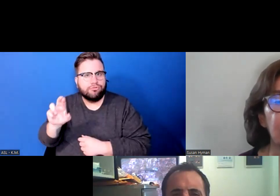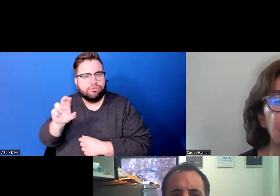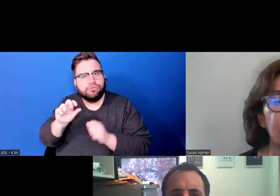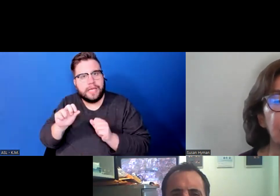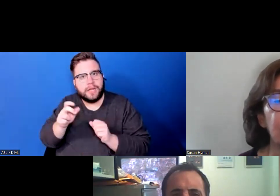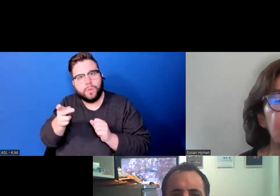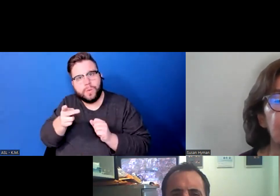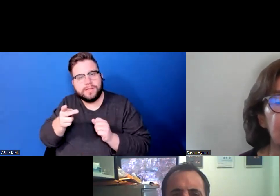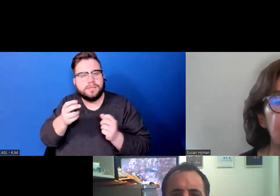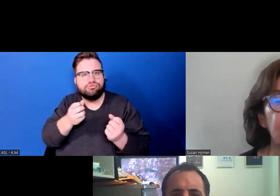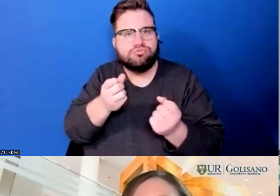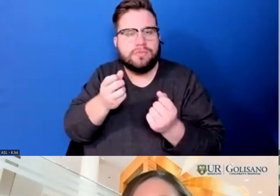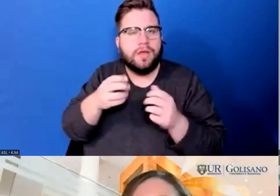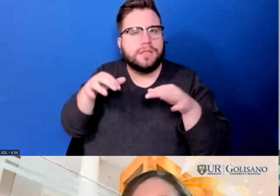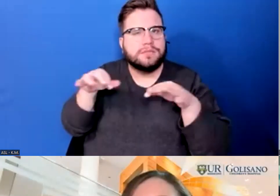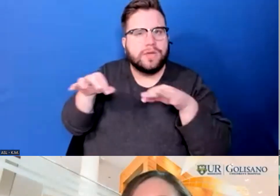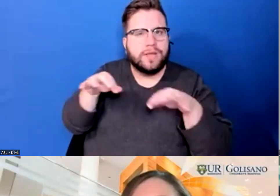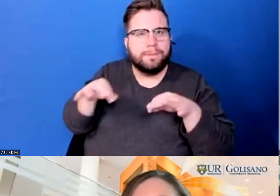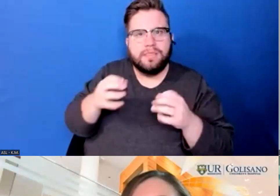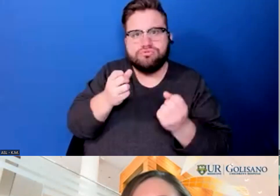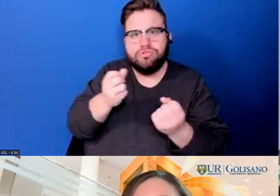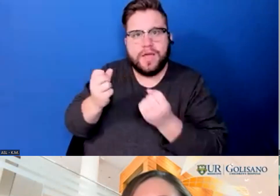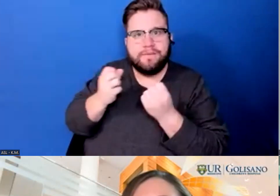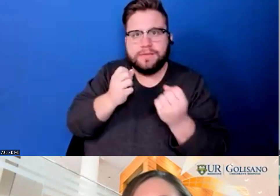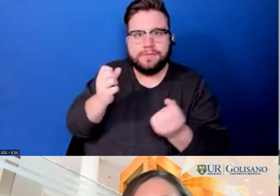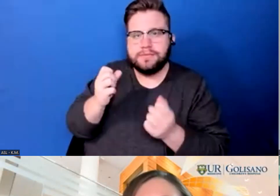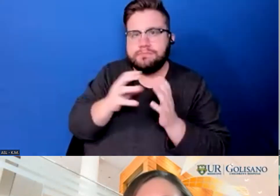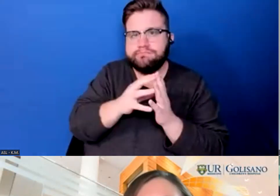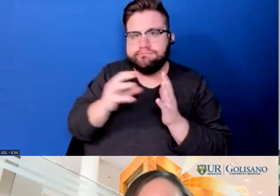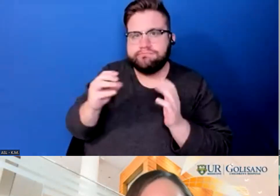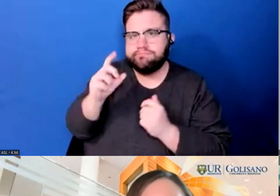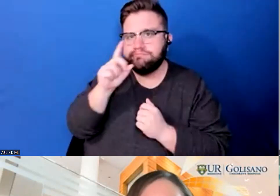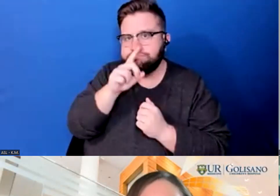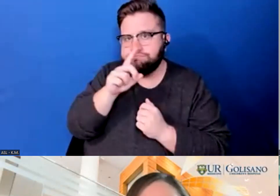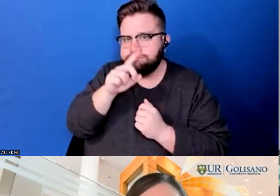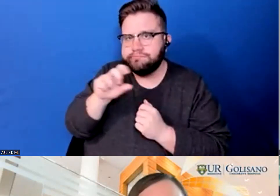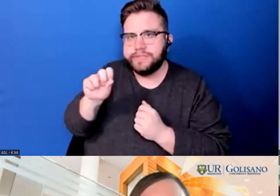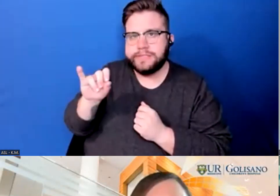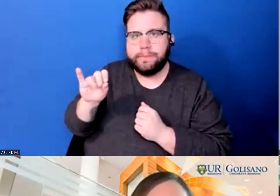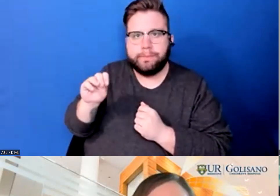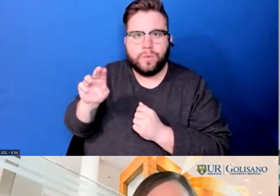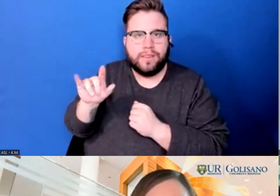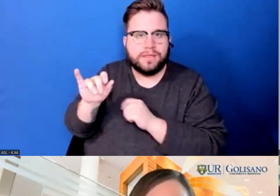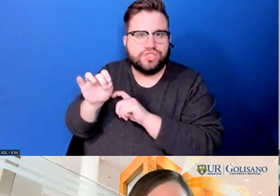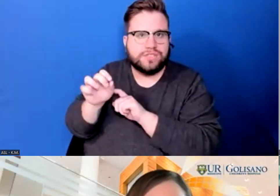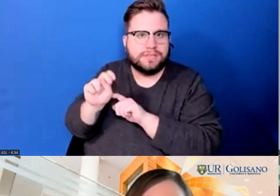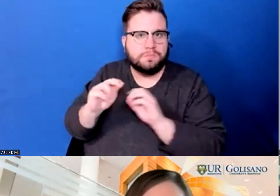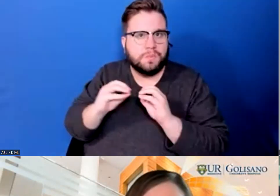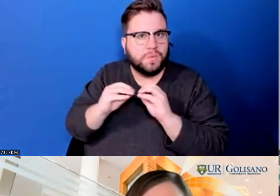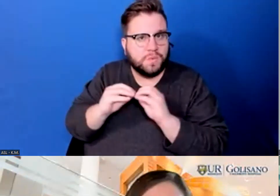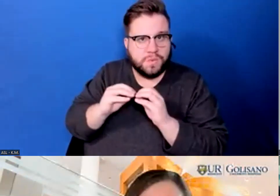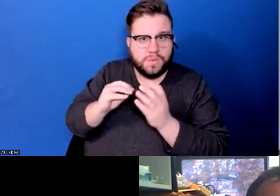driving simulation experience more, and if I could sort of add a corollary question as the moderator, and are people